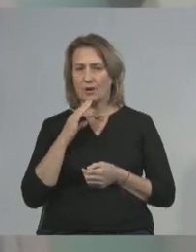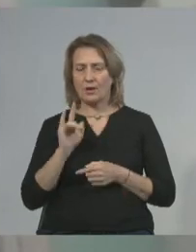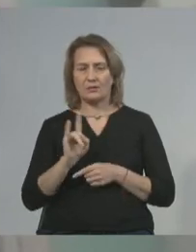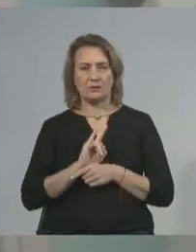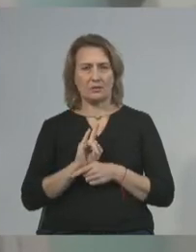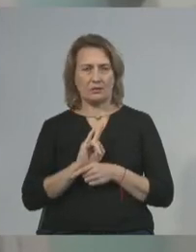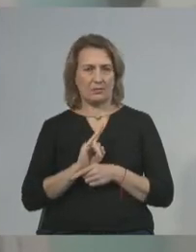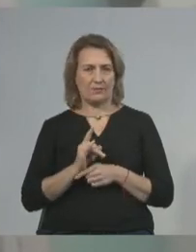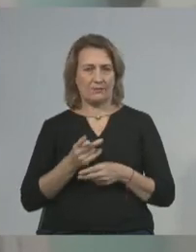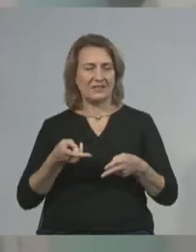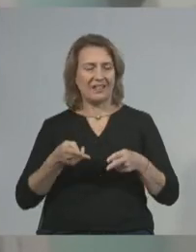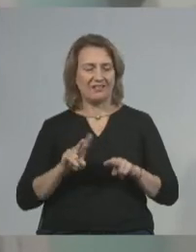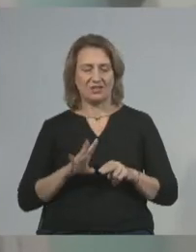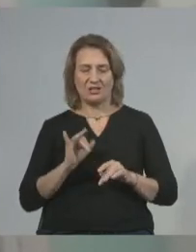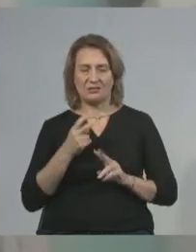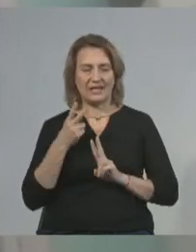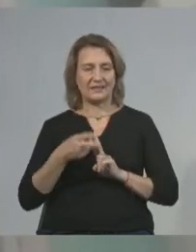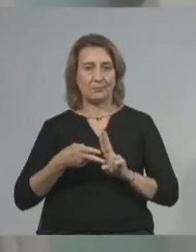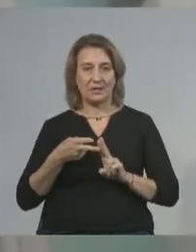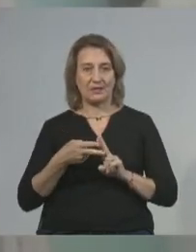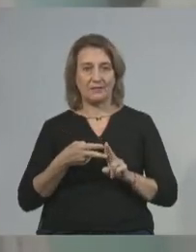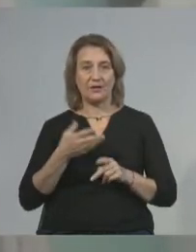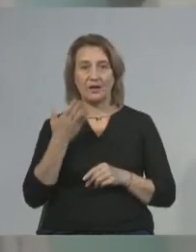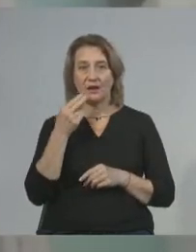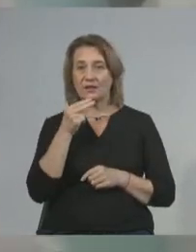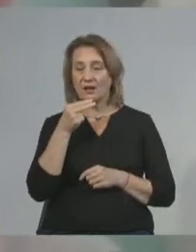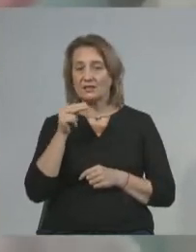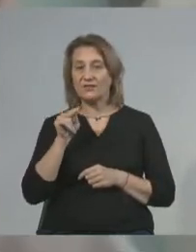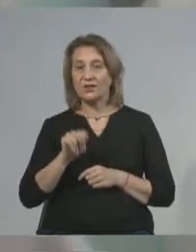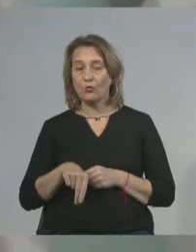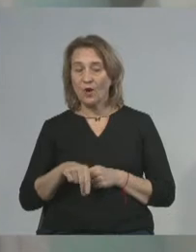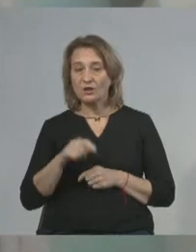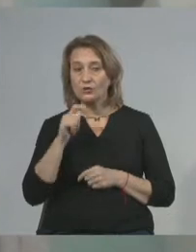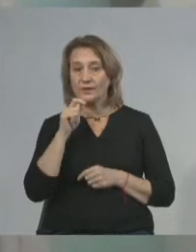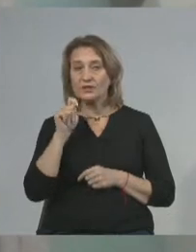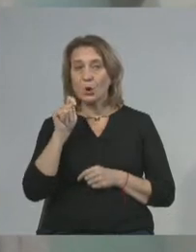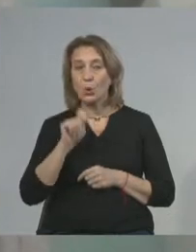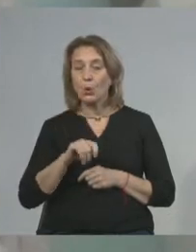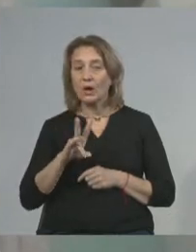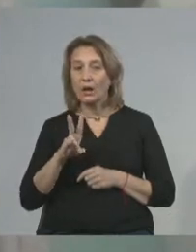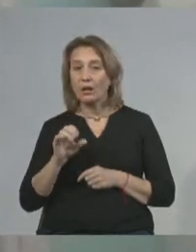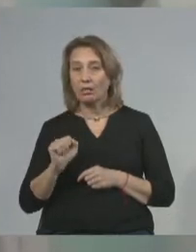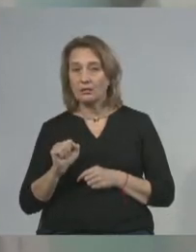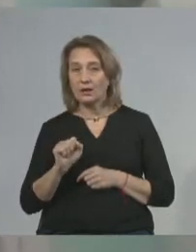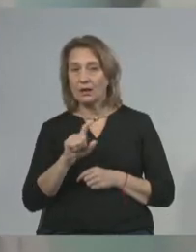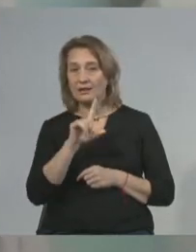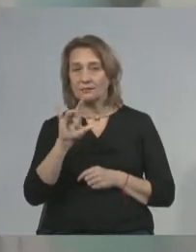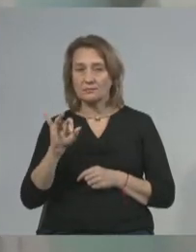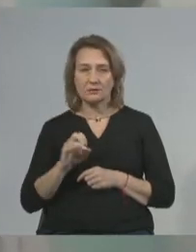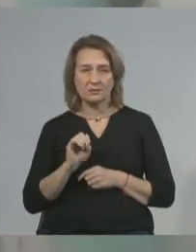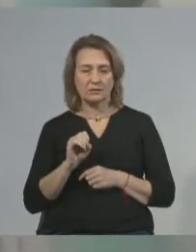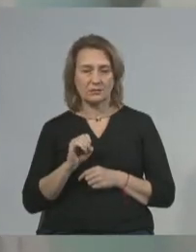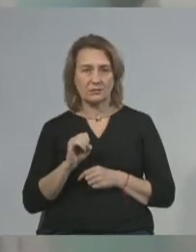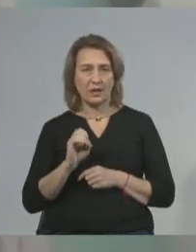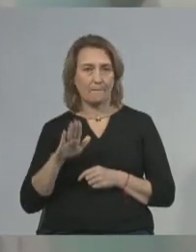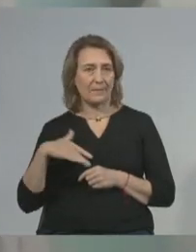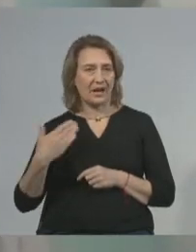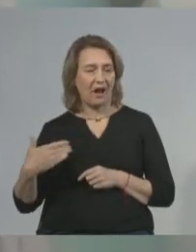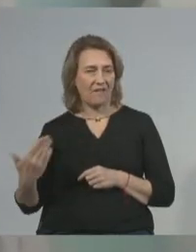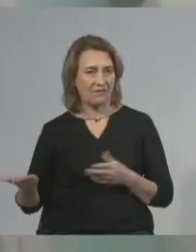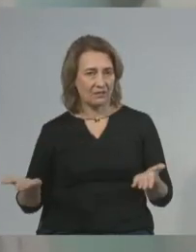blaming ukraine that they're all far far right of course it's very handy to always blame it on this uh assault